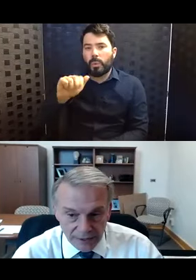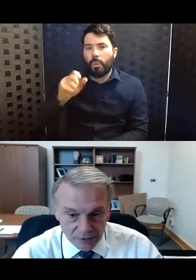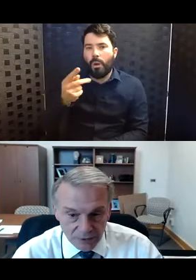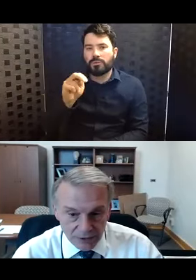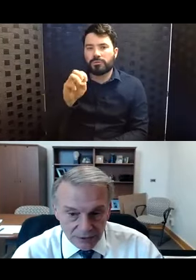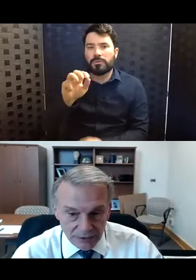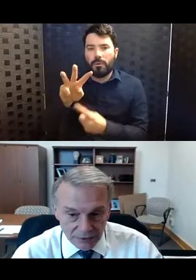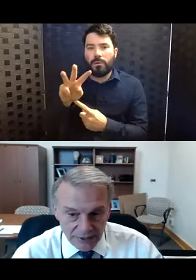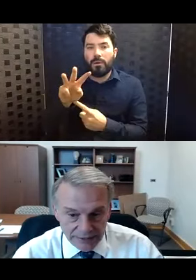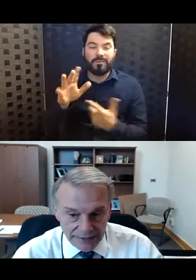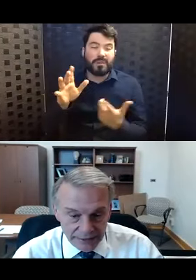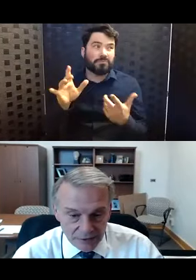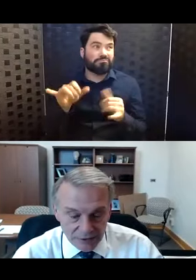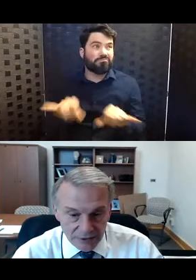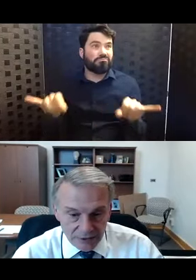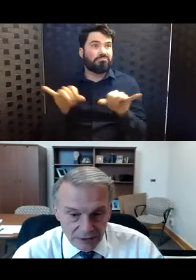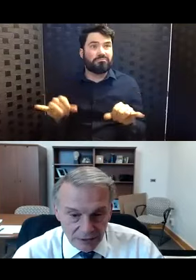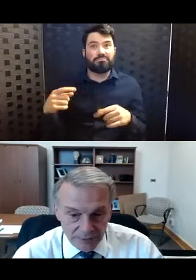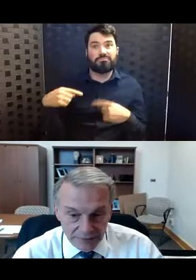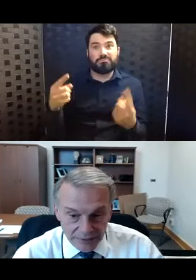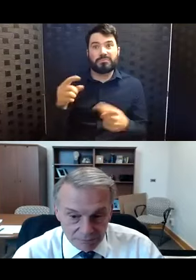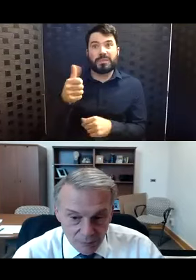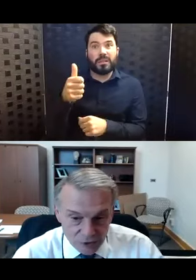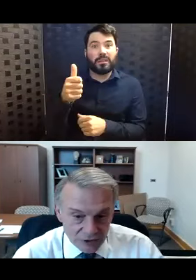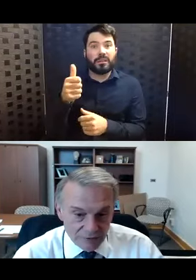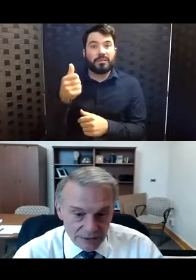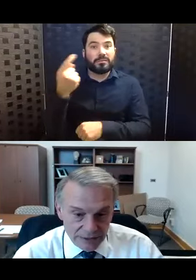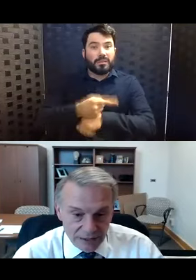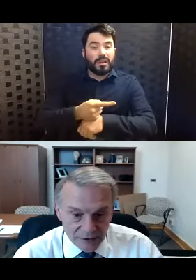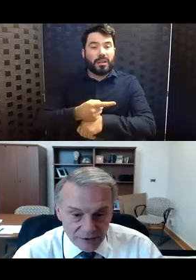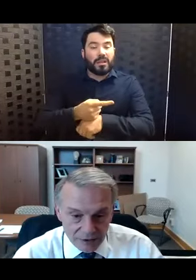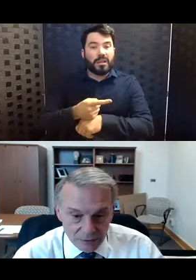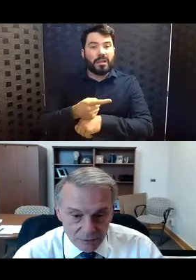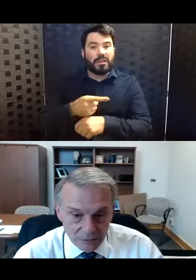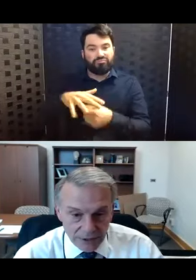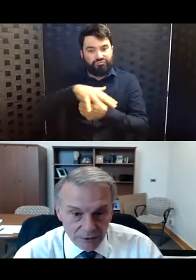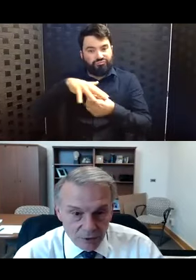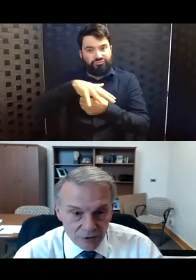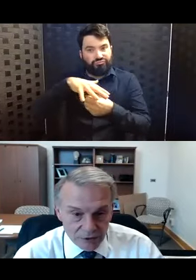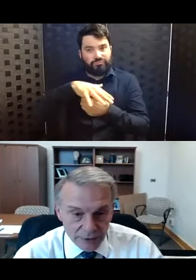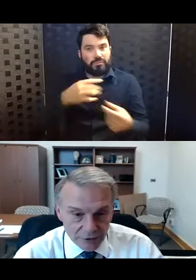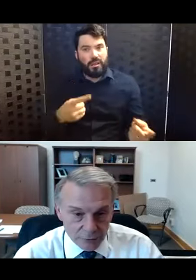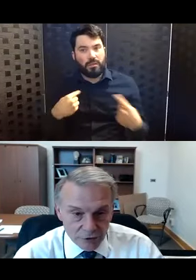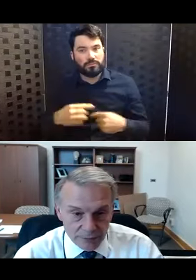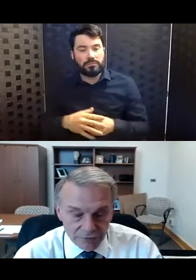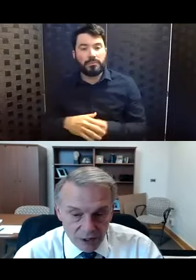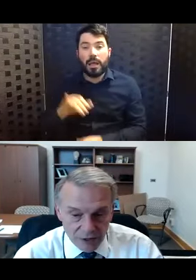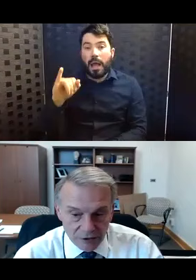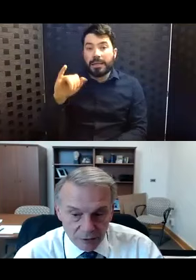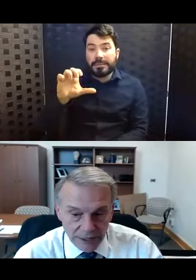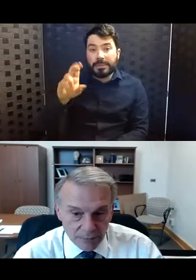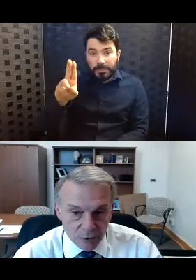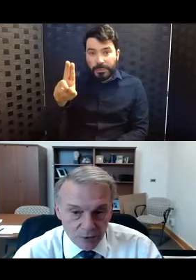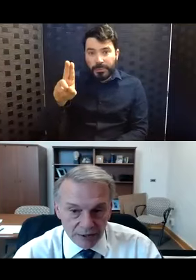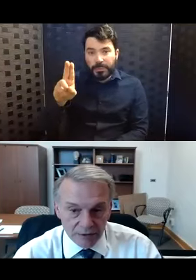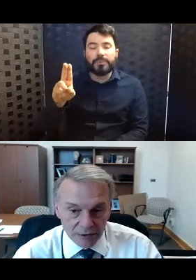the last 10 days. And then most of the ICU, most of the transfers have been for ICU